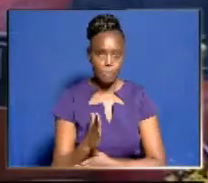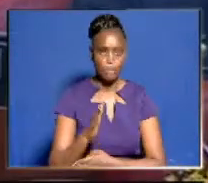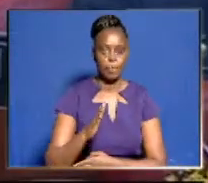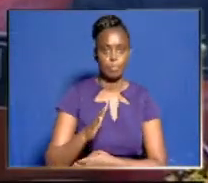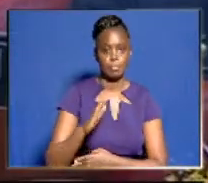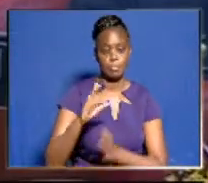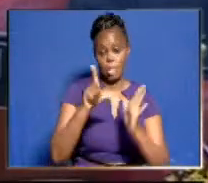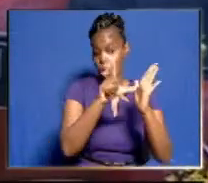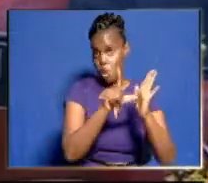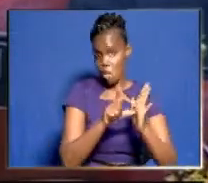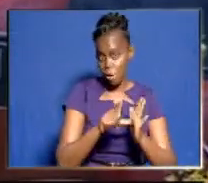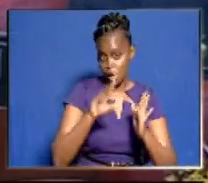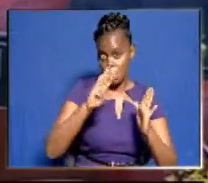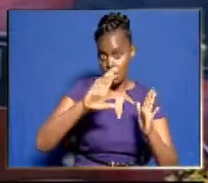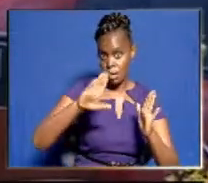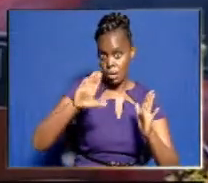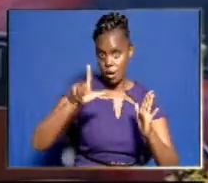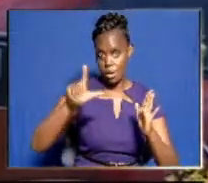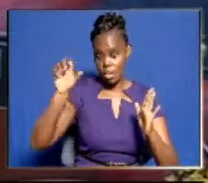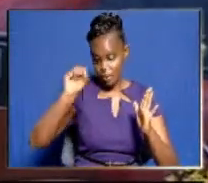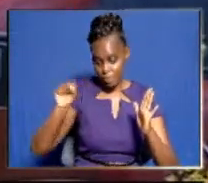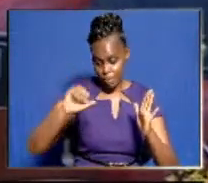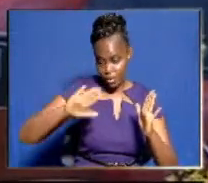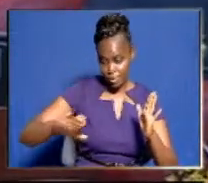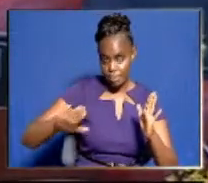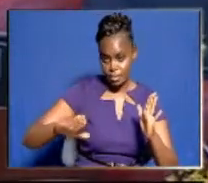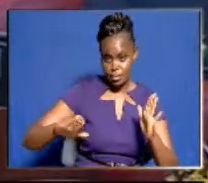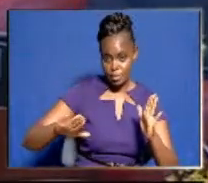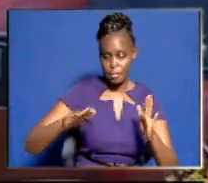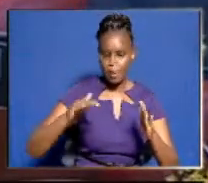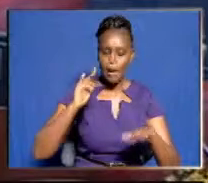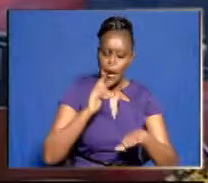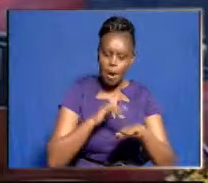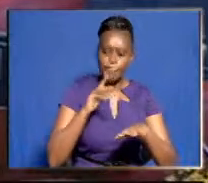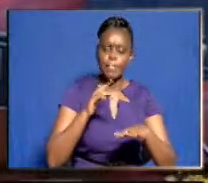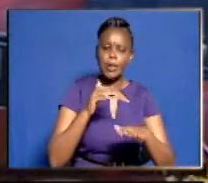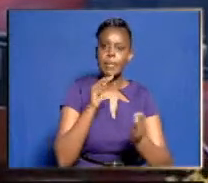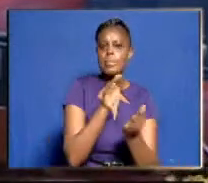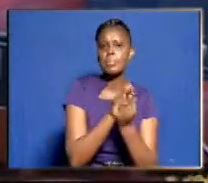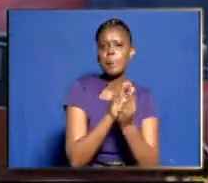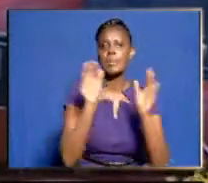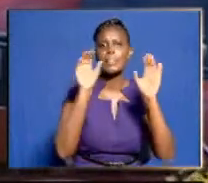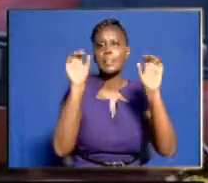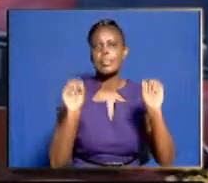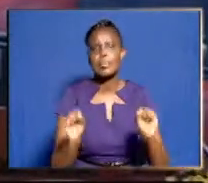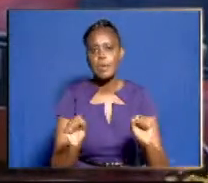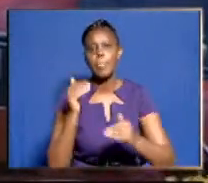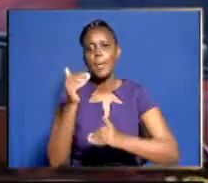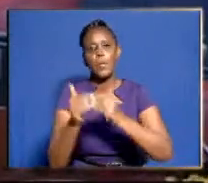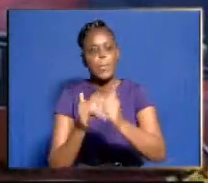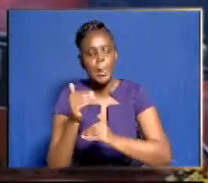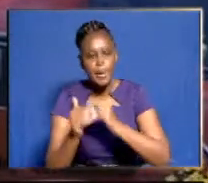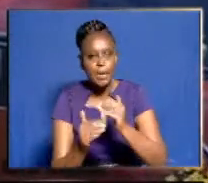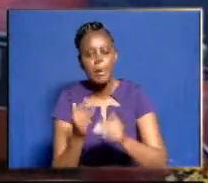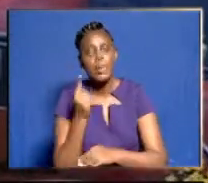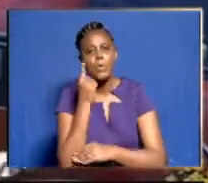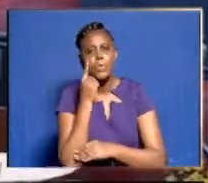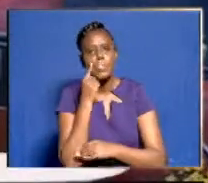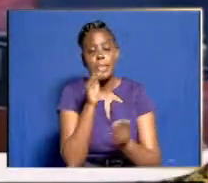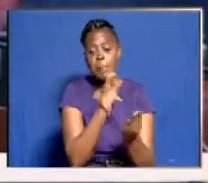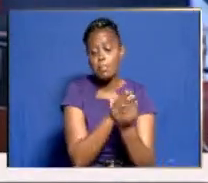bills is affecting the operations of our banking system. Honorable Speaker, we've seen